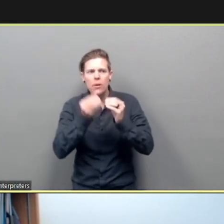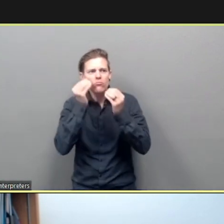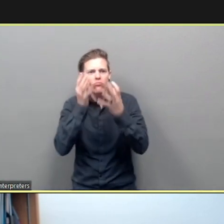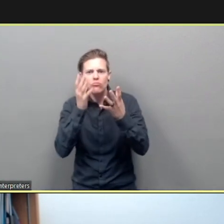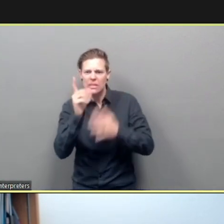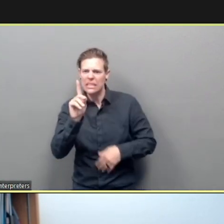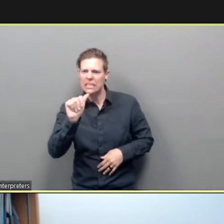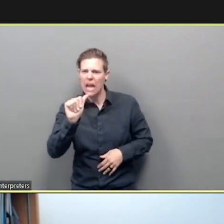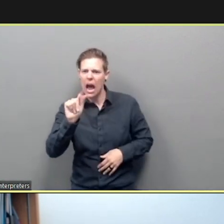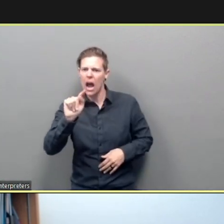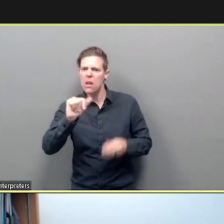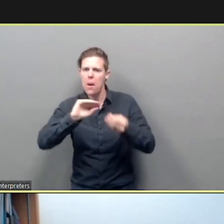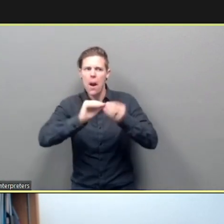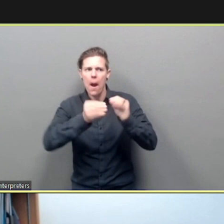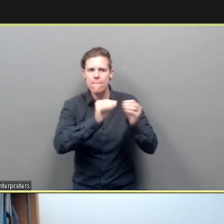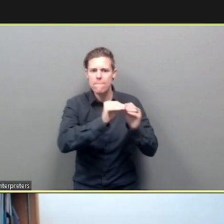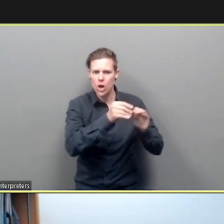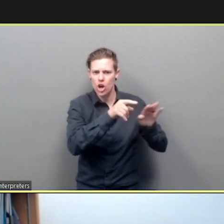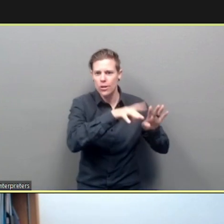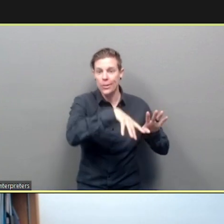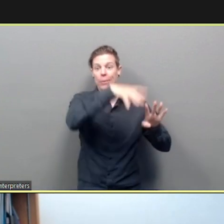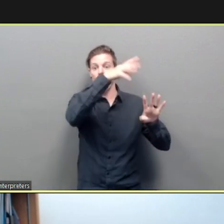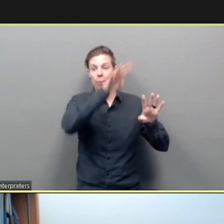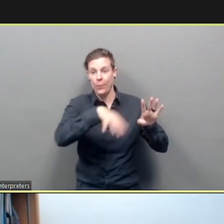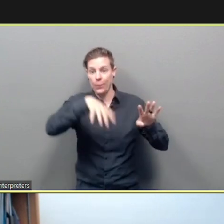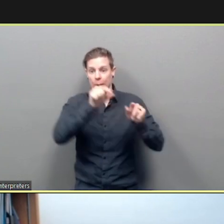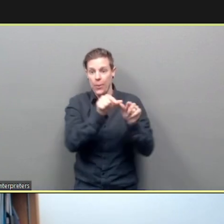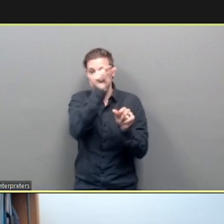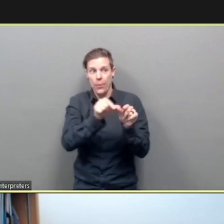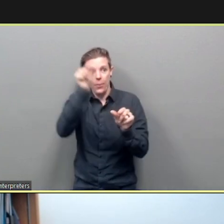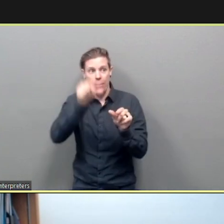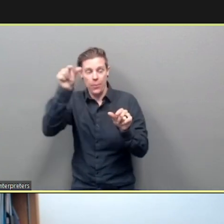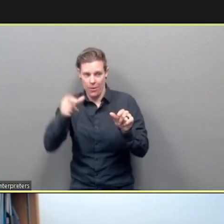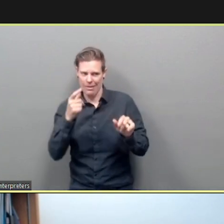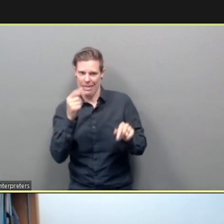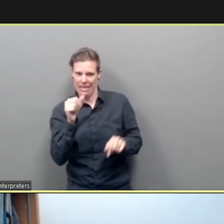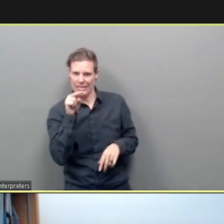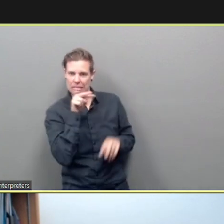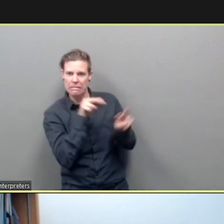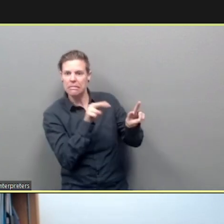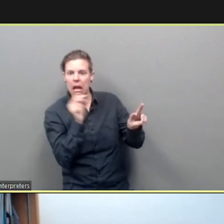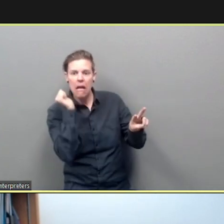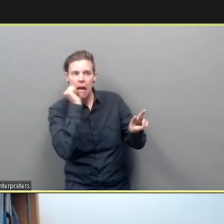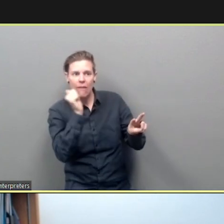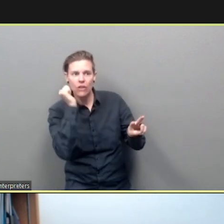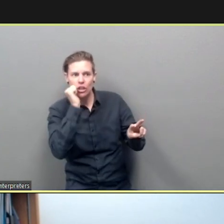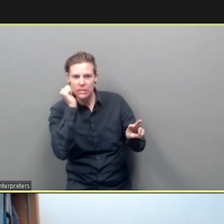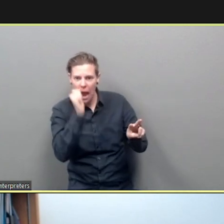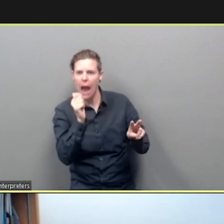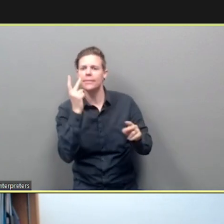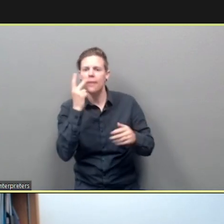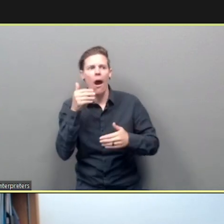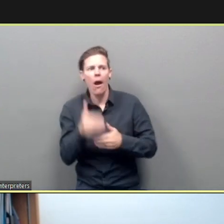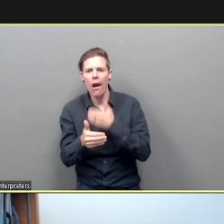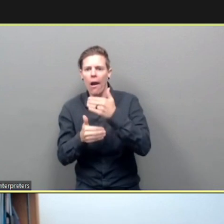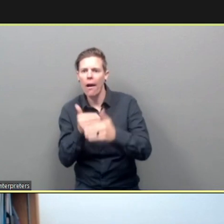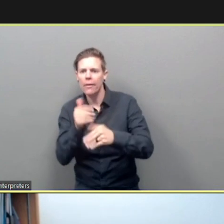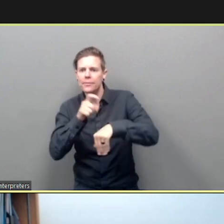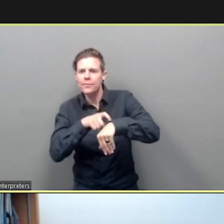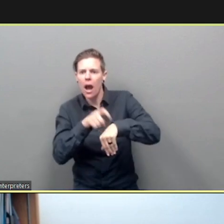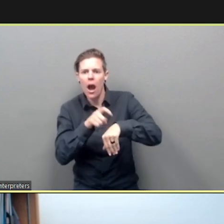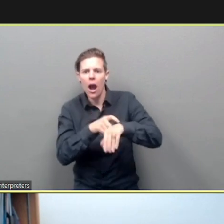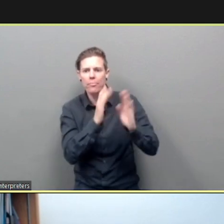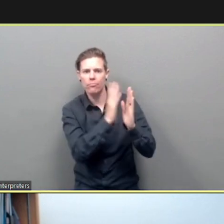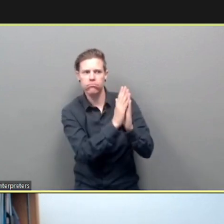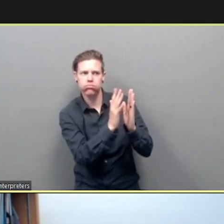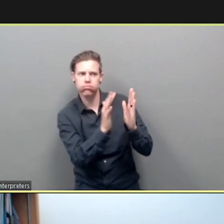epi curve, where we plot the daily cases over time with the black line depicting the